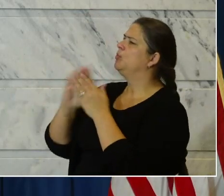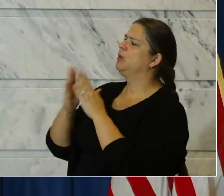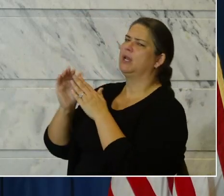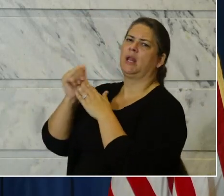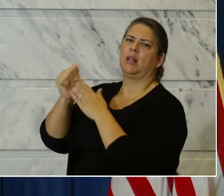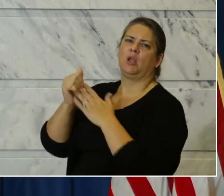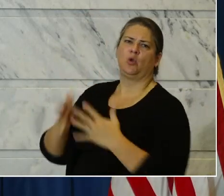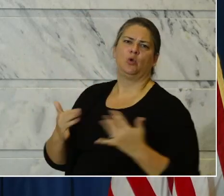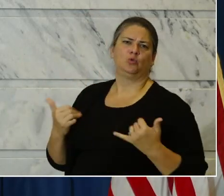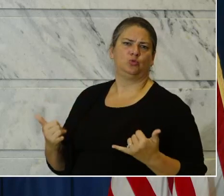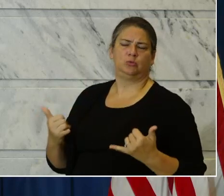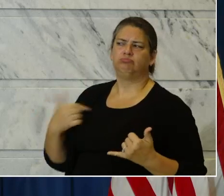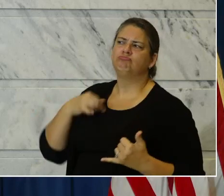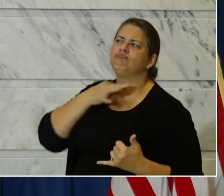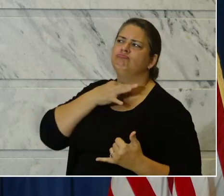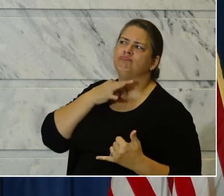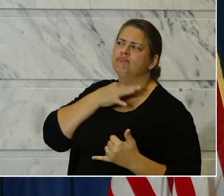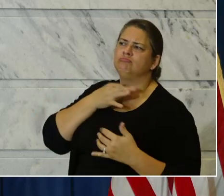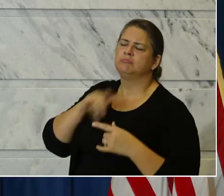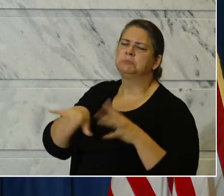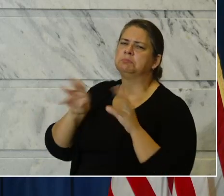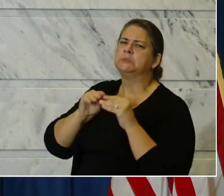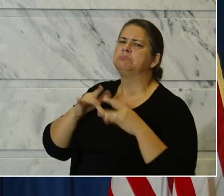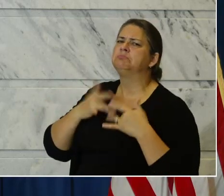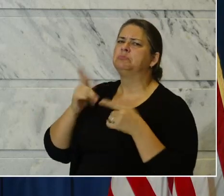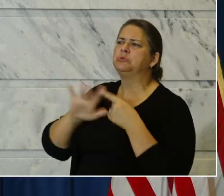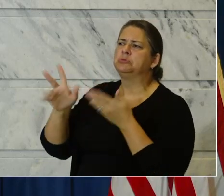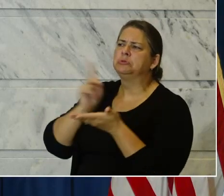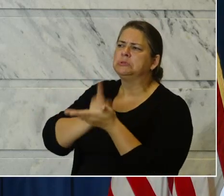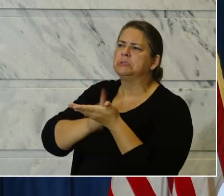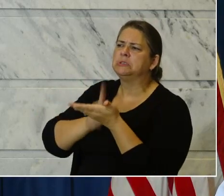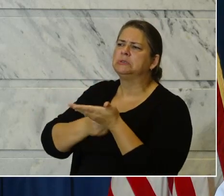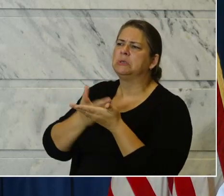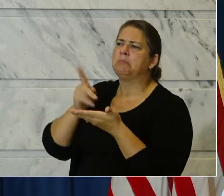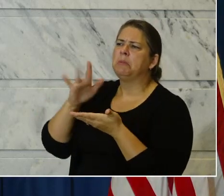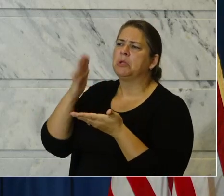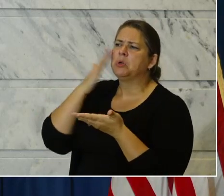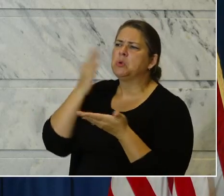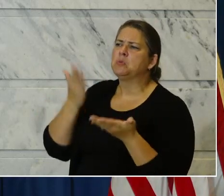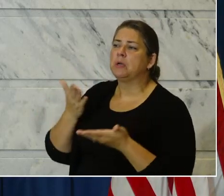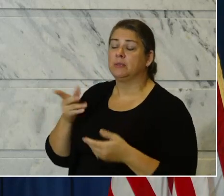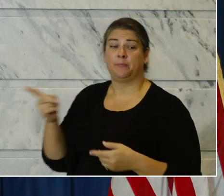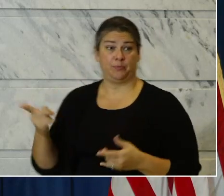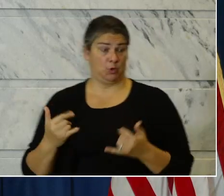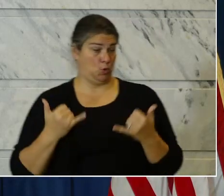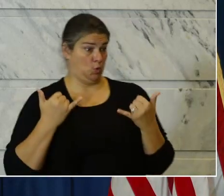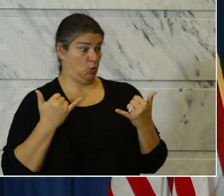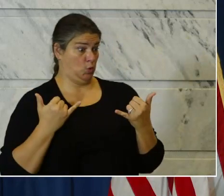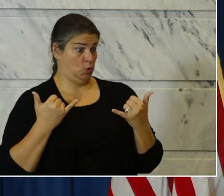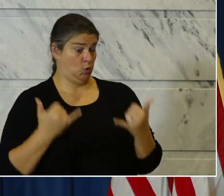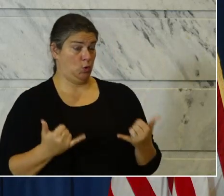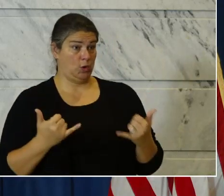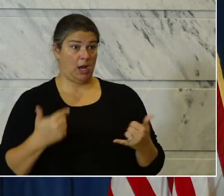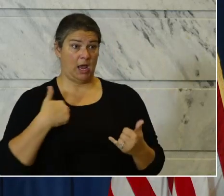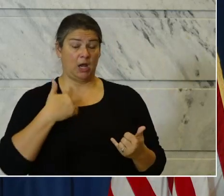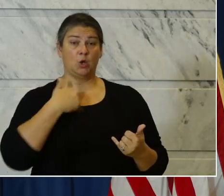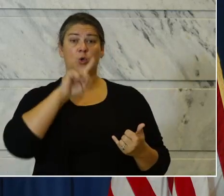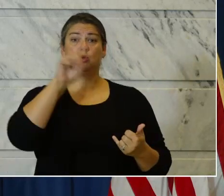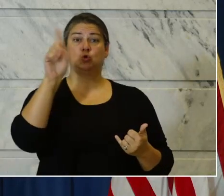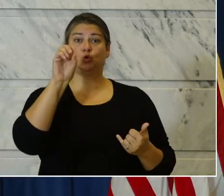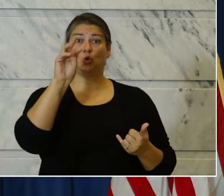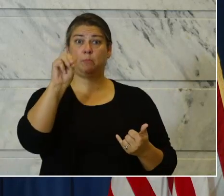leaders today. I'm just curious to know how that meeting went. What did you all discuss, and what should the public know about that meeting? Today, I had a Zoom